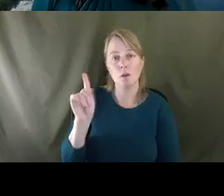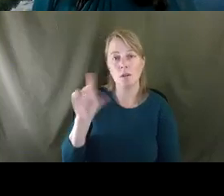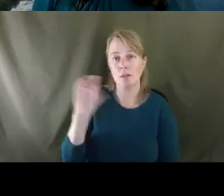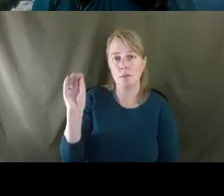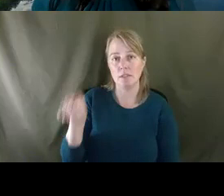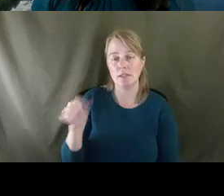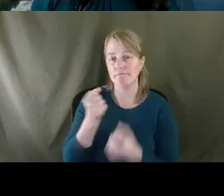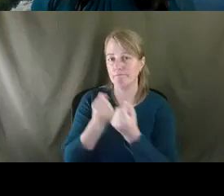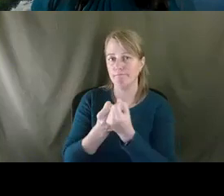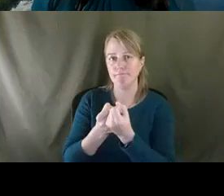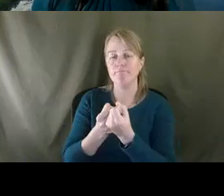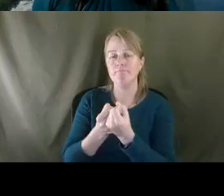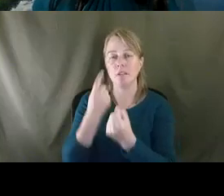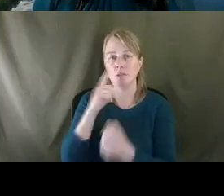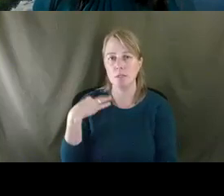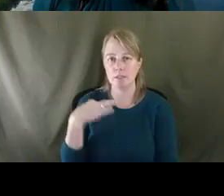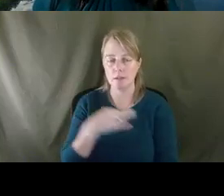and ready to support for our staff.